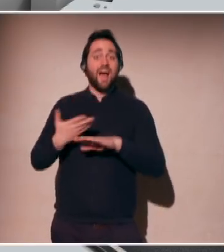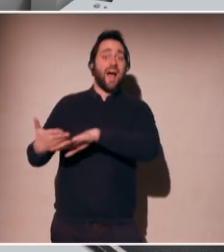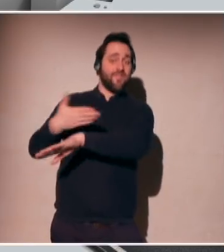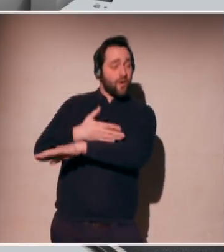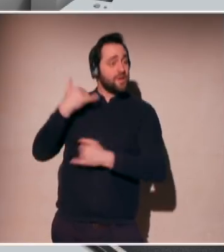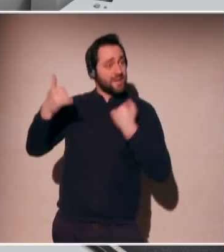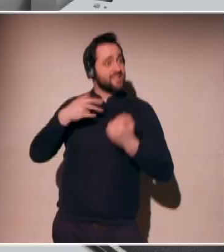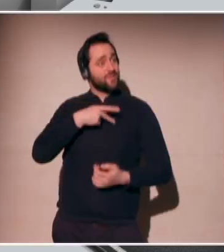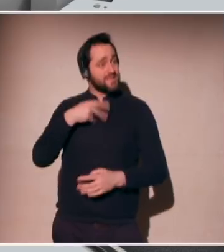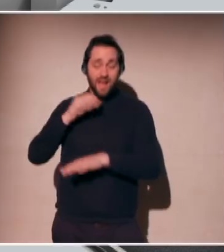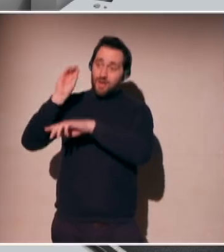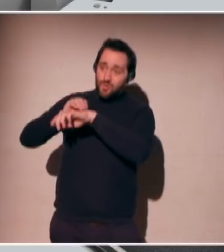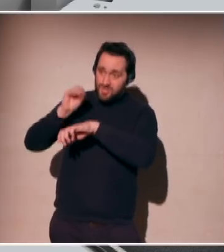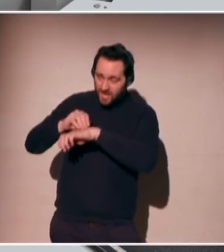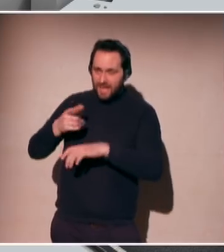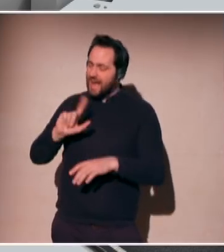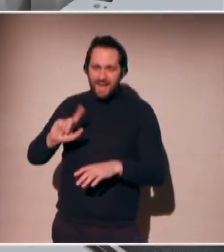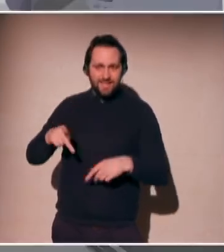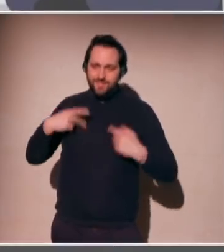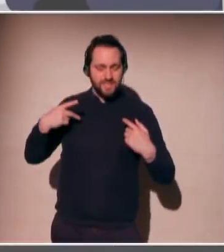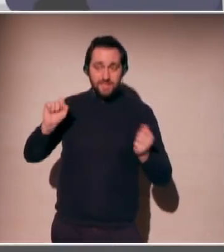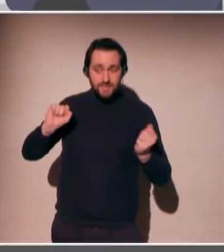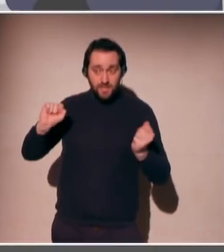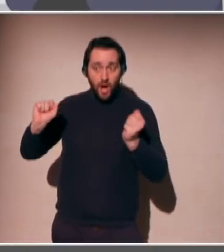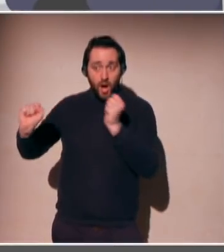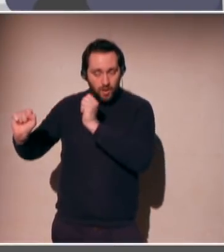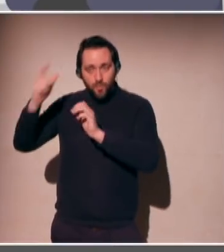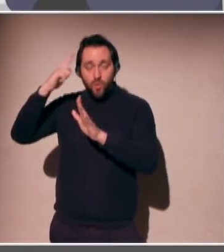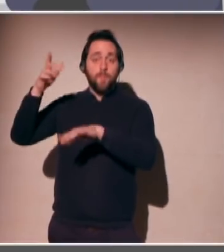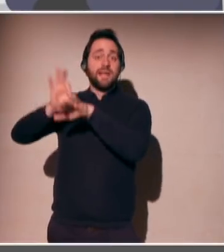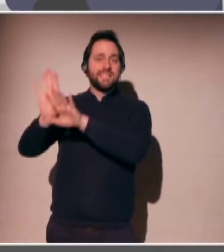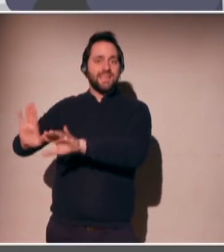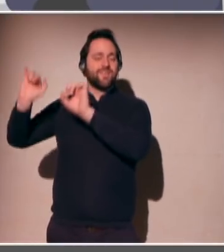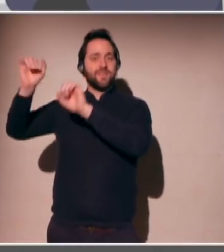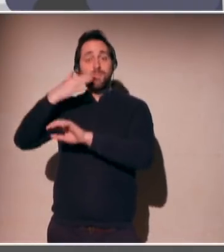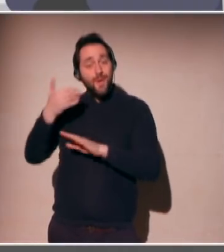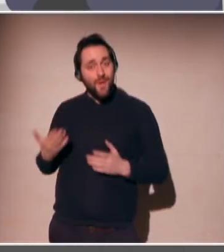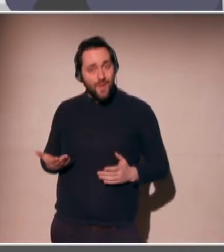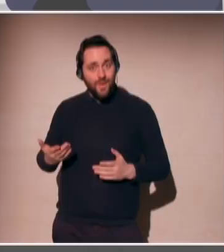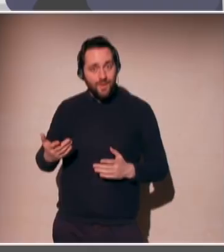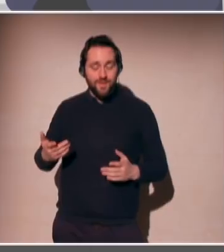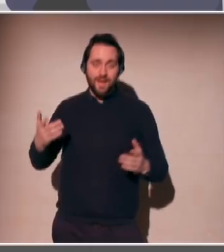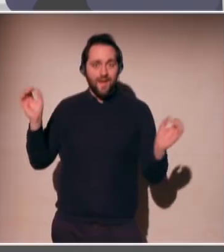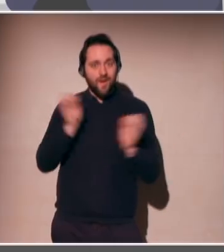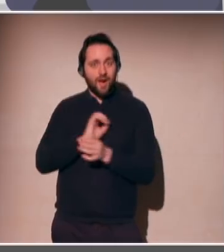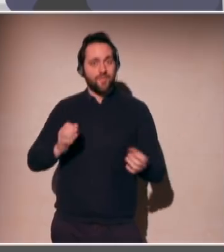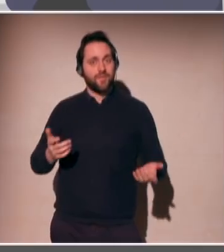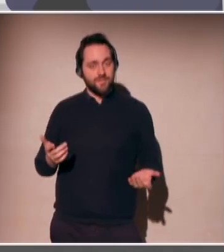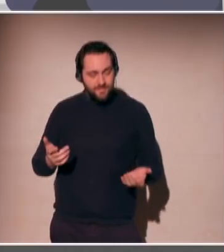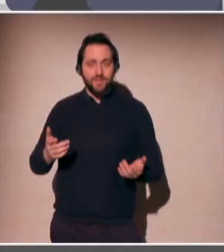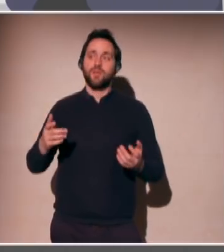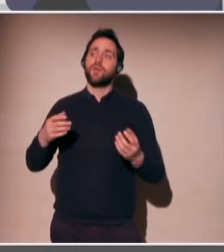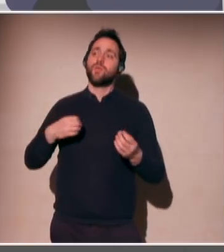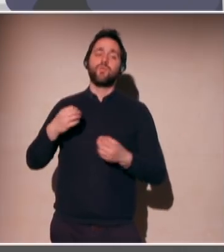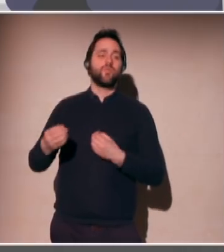look like in such a reality? Maybe like this. Instead of calling your patient, your physician with your ailments,